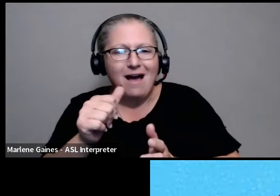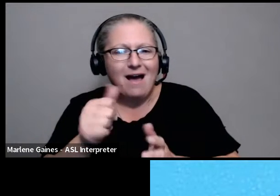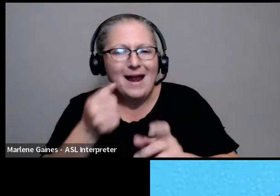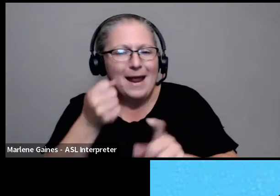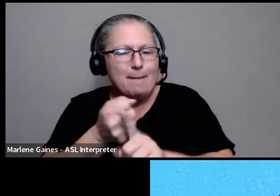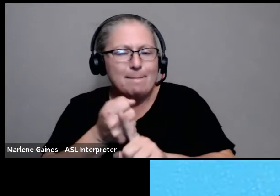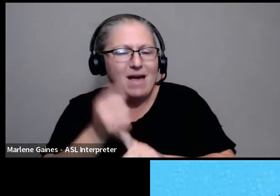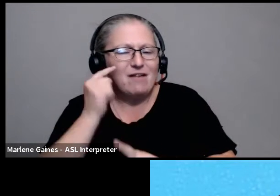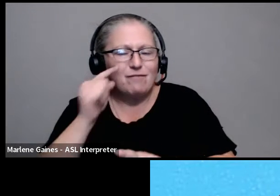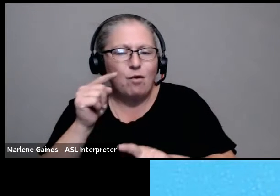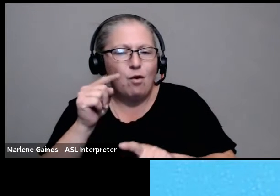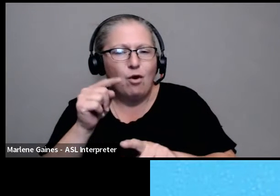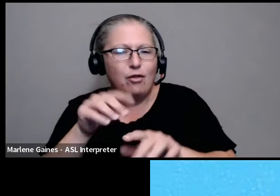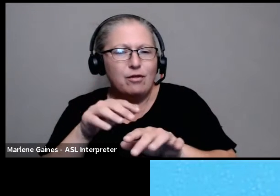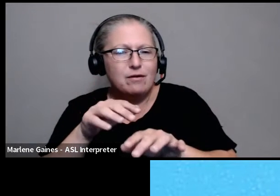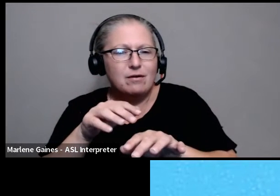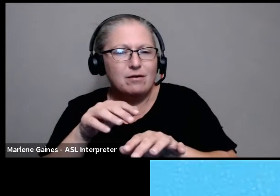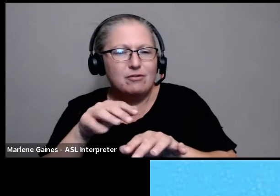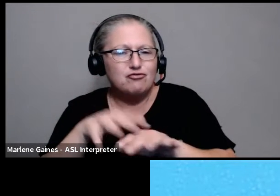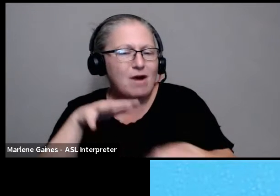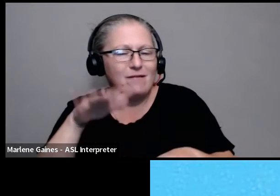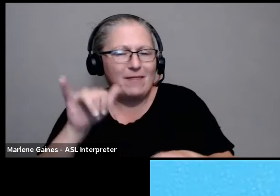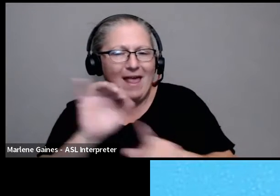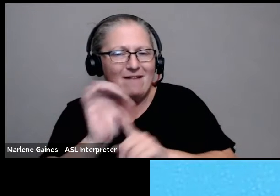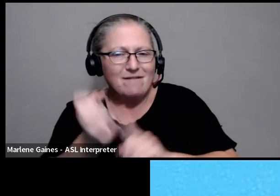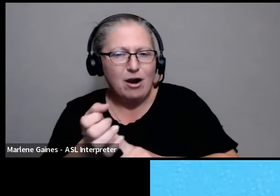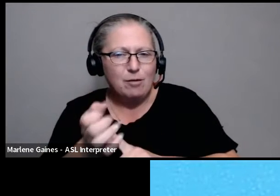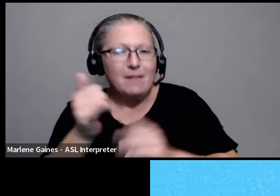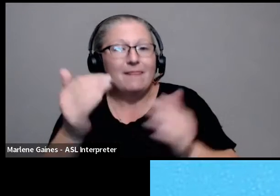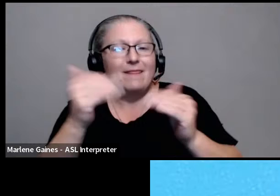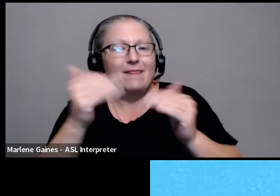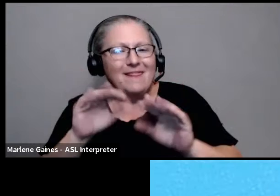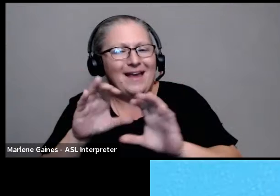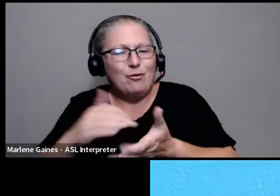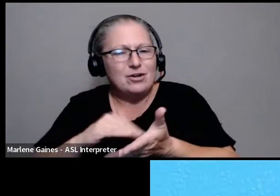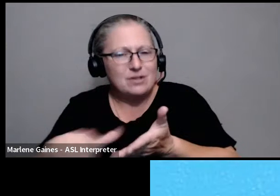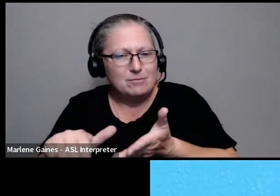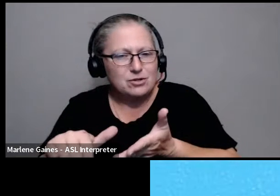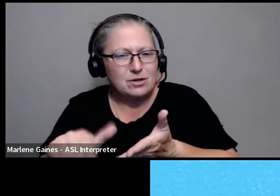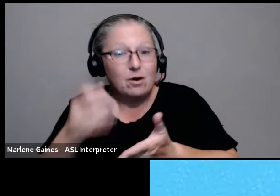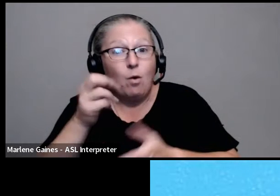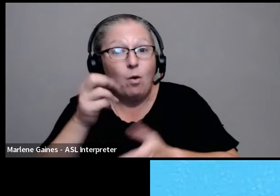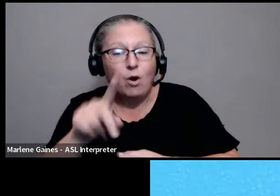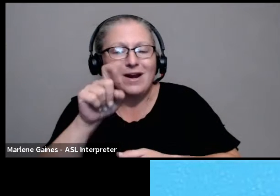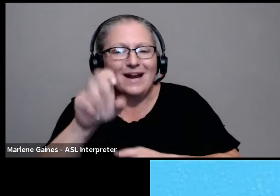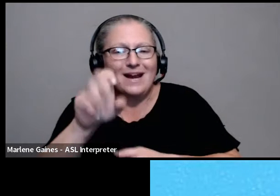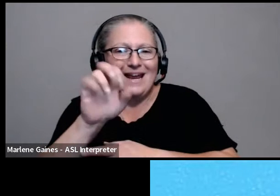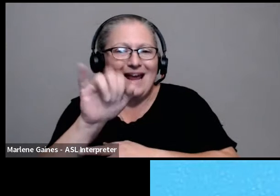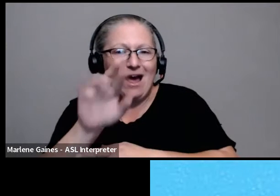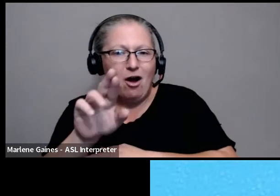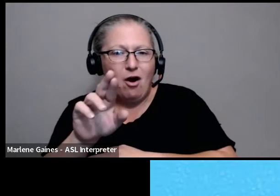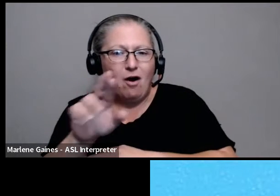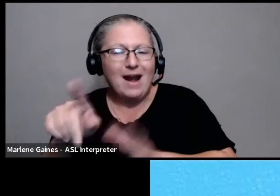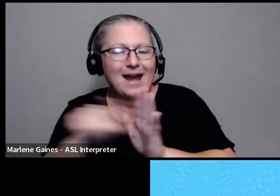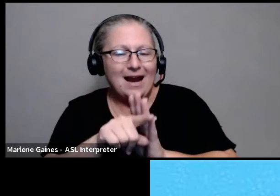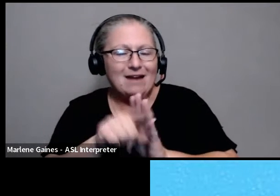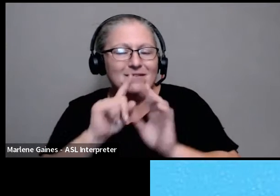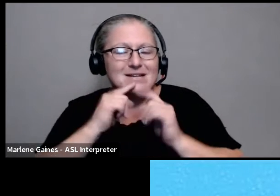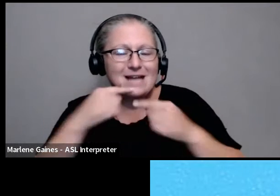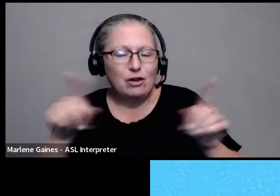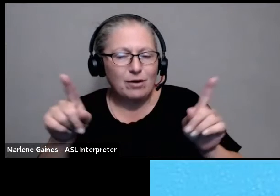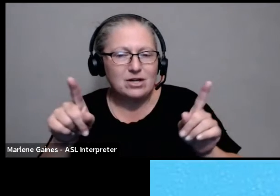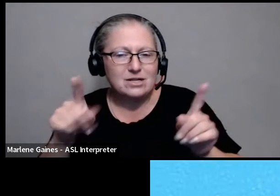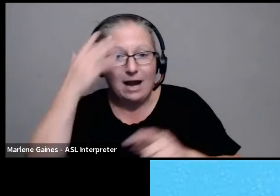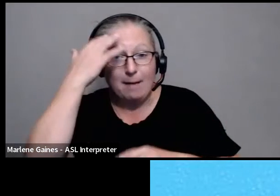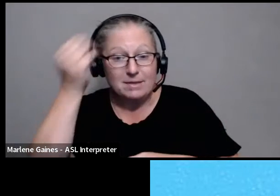impact on the traffic, on the environment. That gets you to the categorical exemption. Otherwise, you need an EIR, a negative declaration. Common